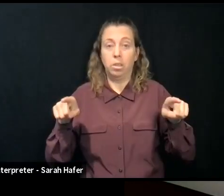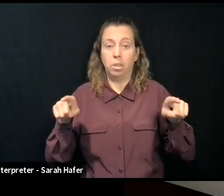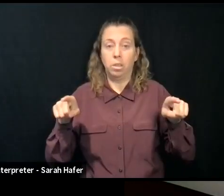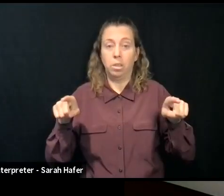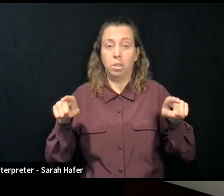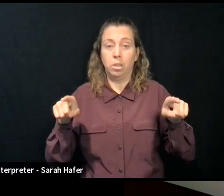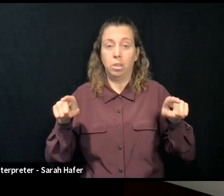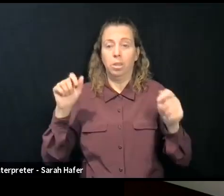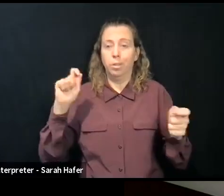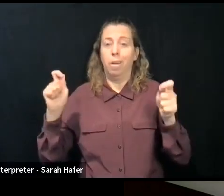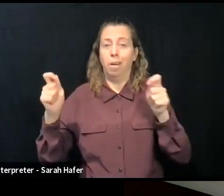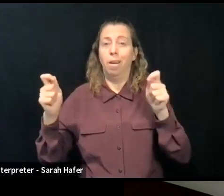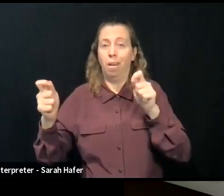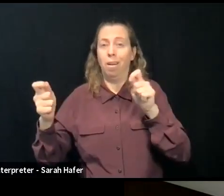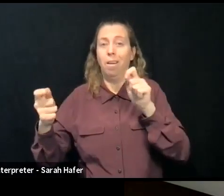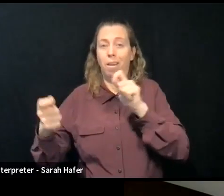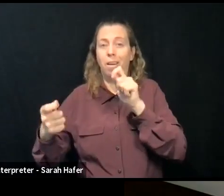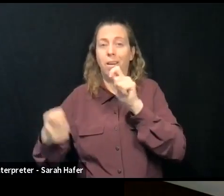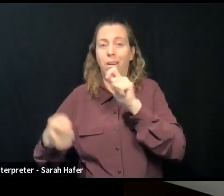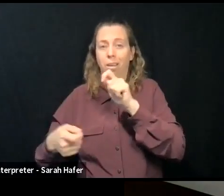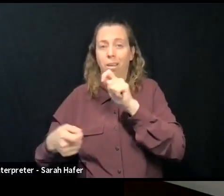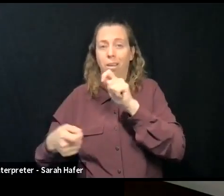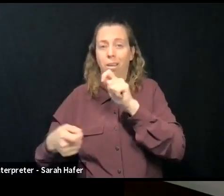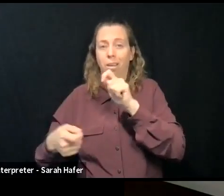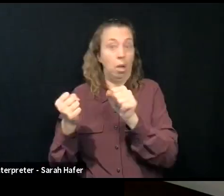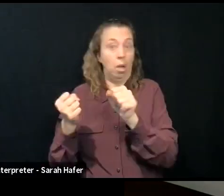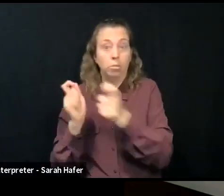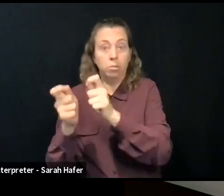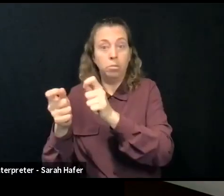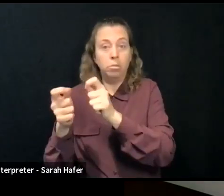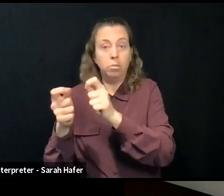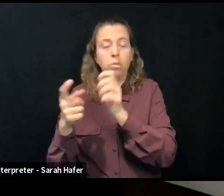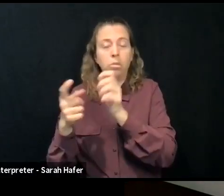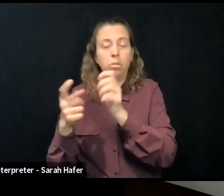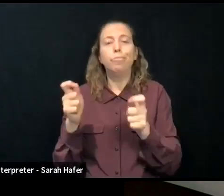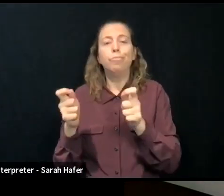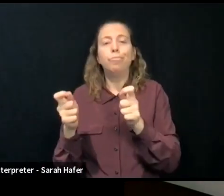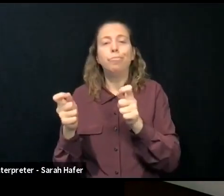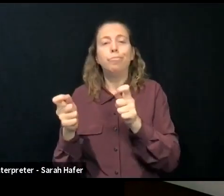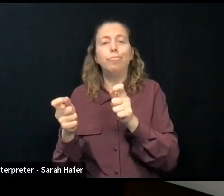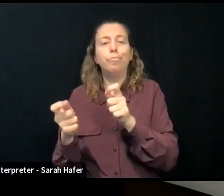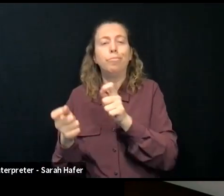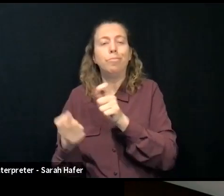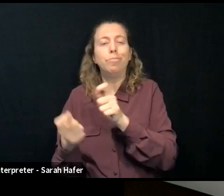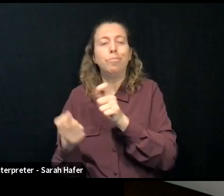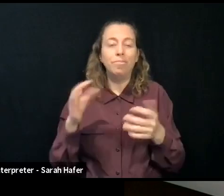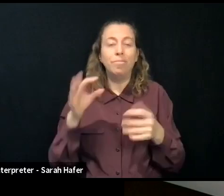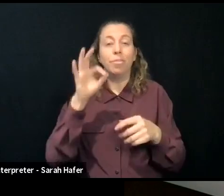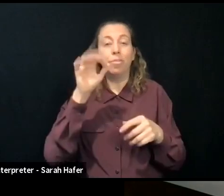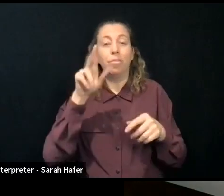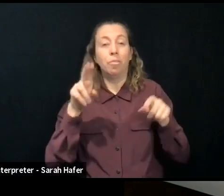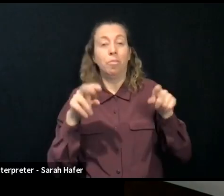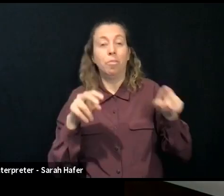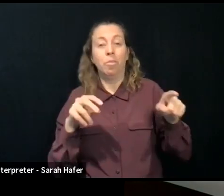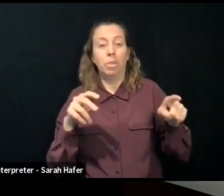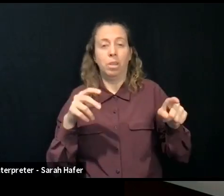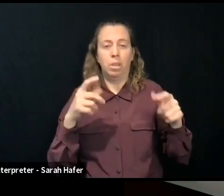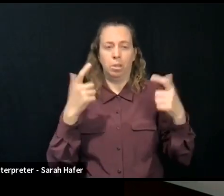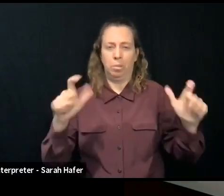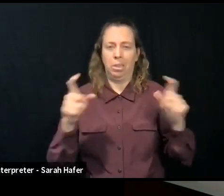But influenza has the additional ability to swap big pieces, which coronaviruses can't do in the same way